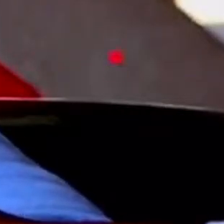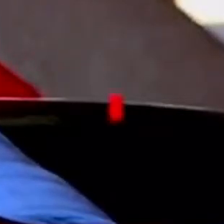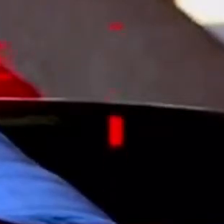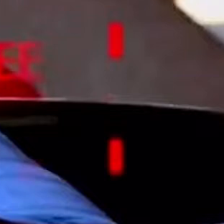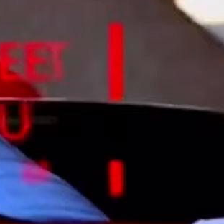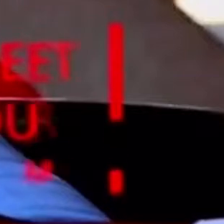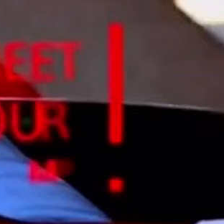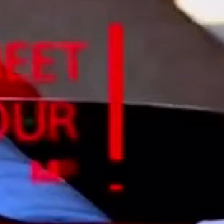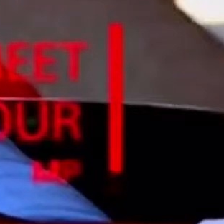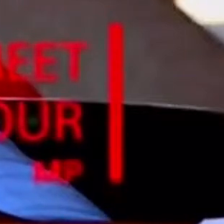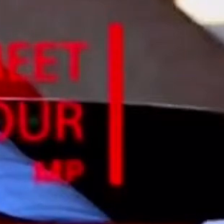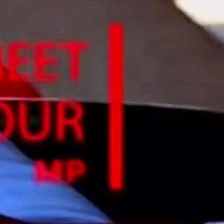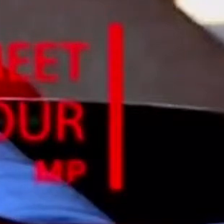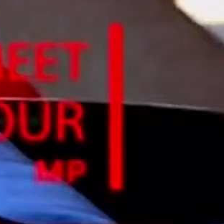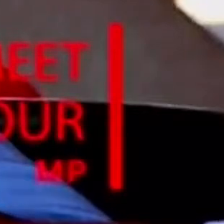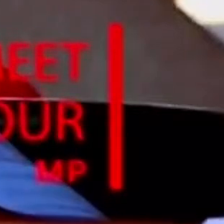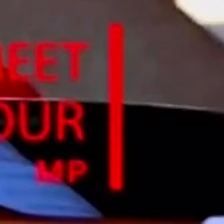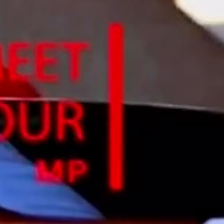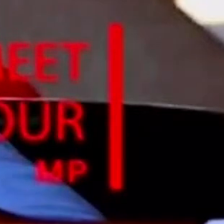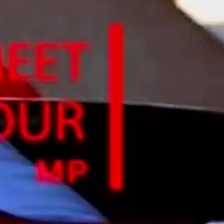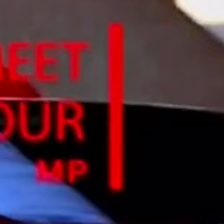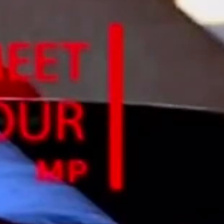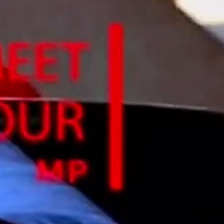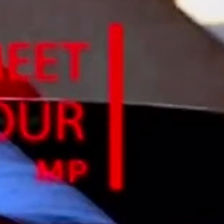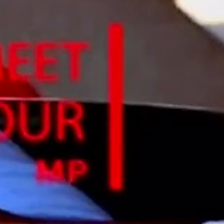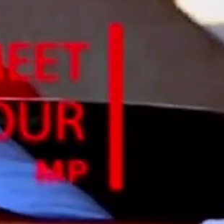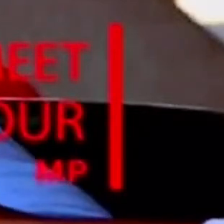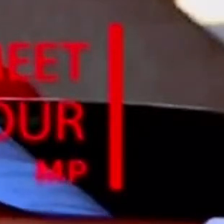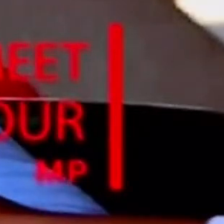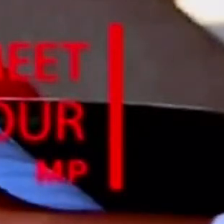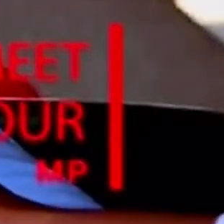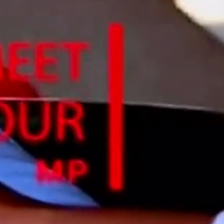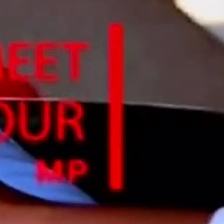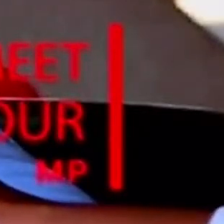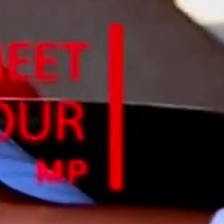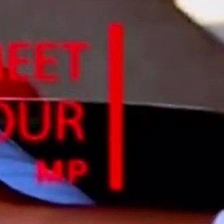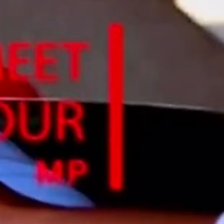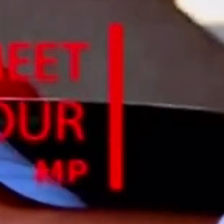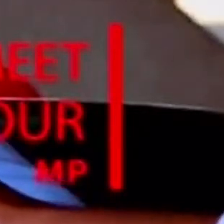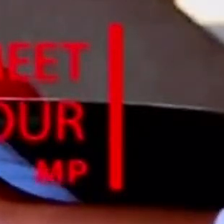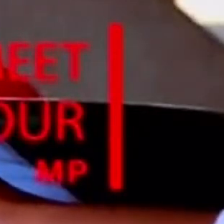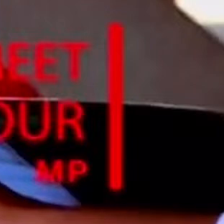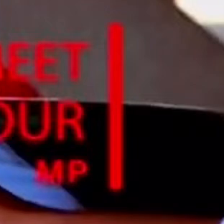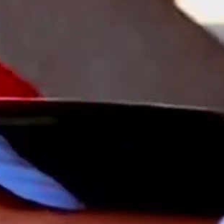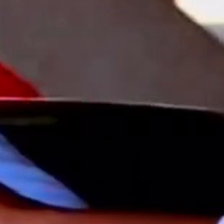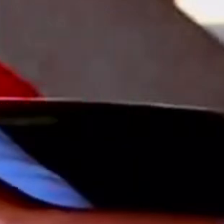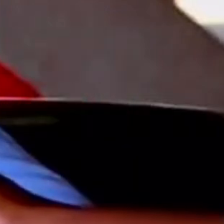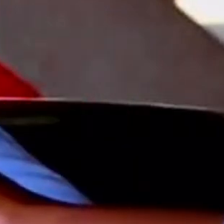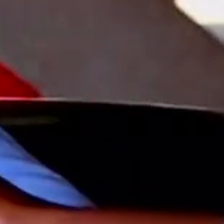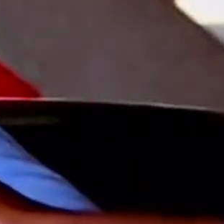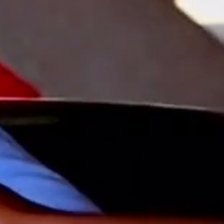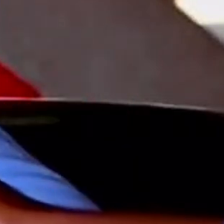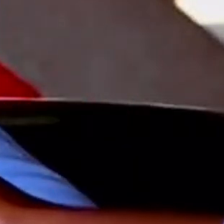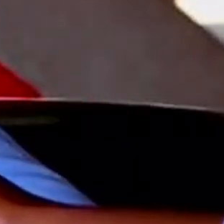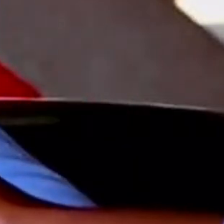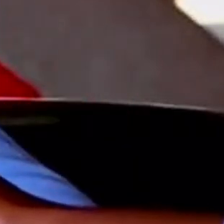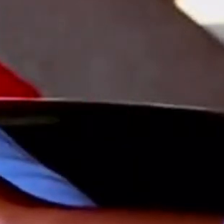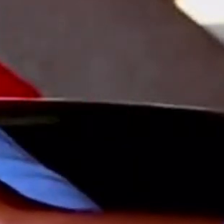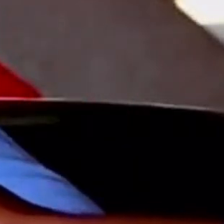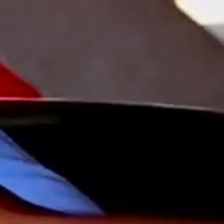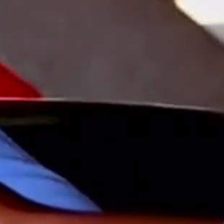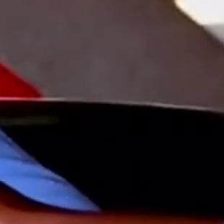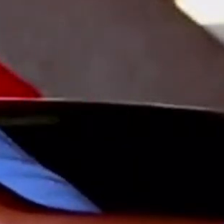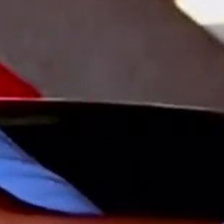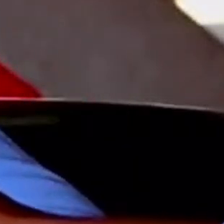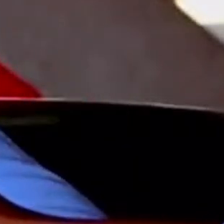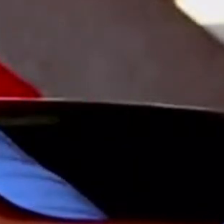tender age, we are not going to have Mtale na Lumango in the future, the Inonge winner in the future. So we want to